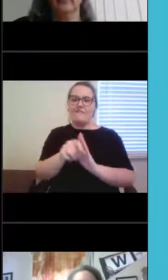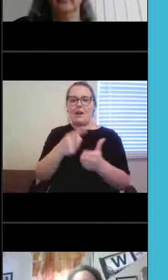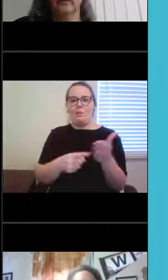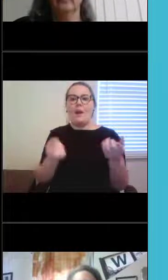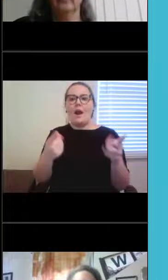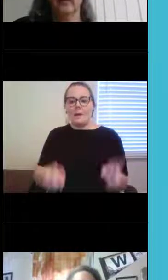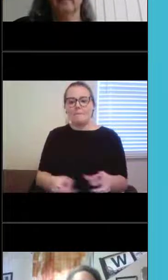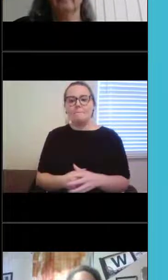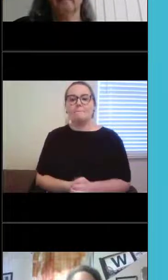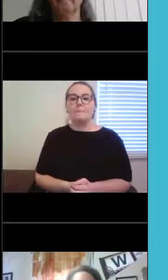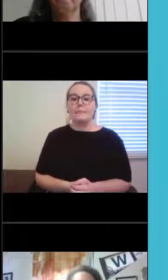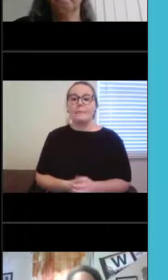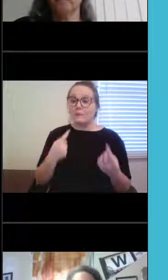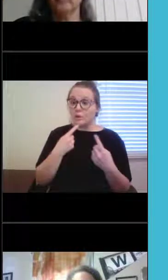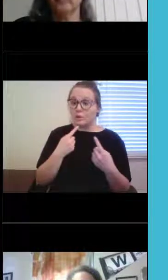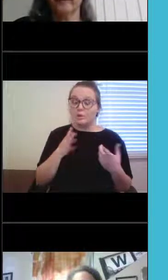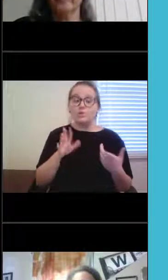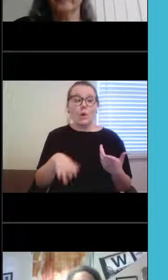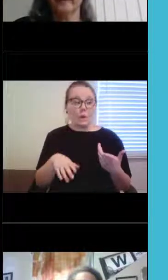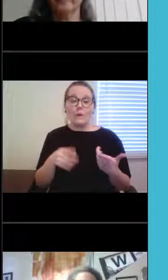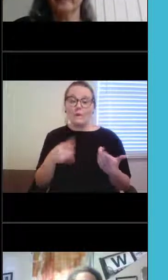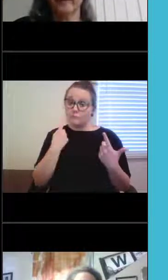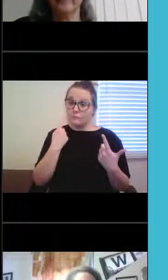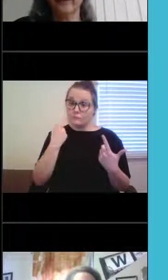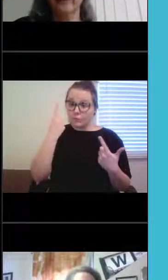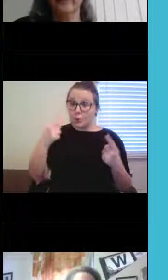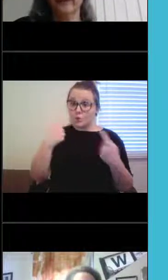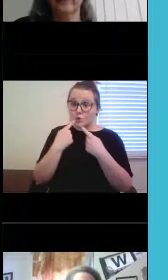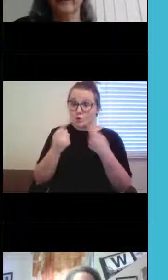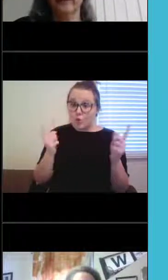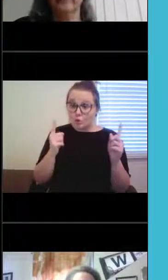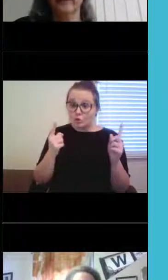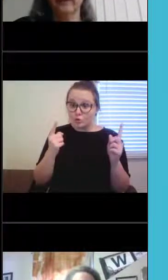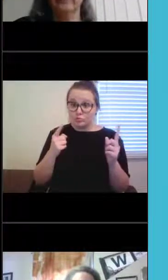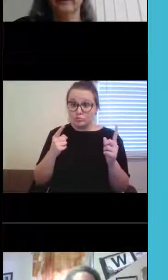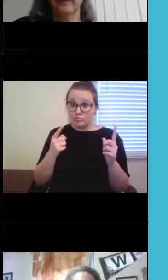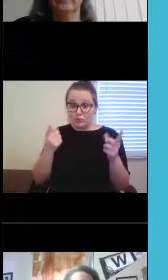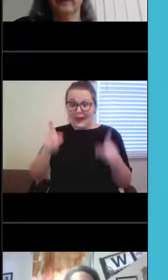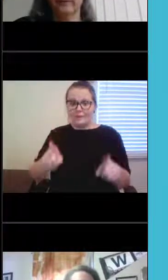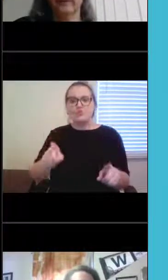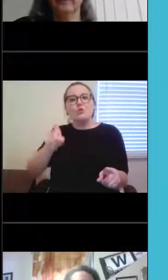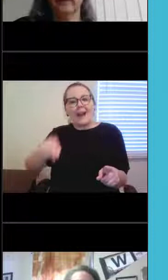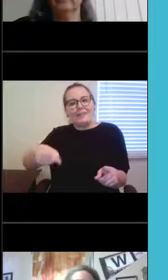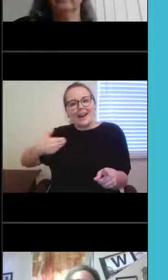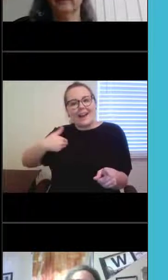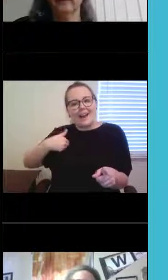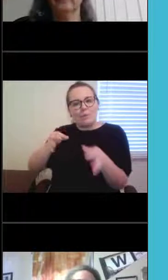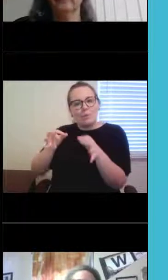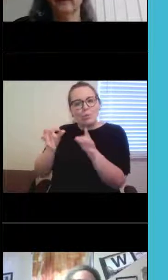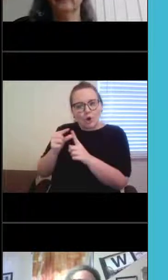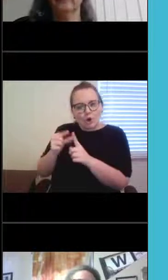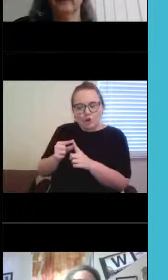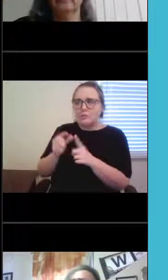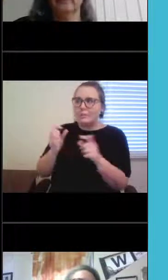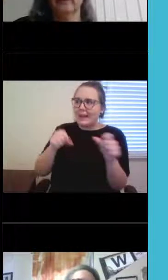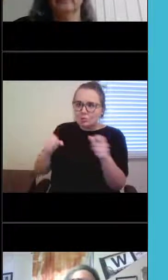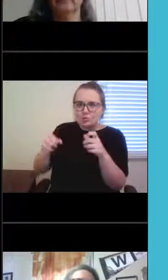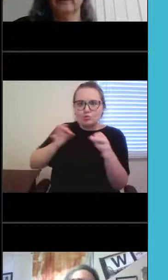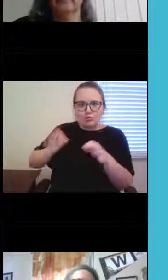And for a disclosure to happen, you have to have the words for what happened.